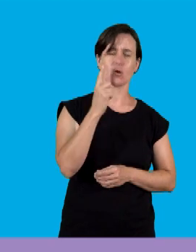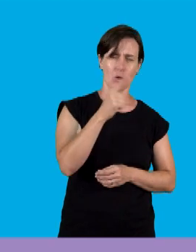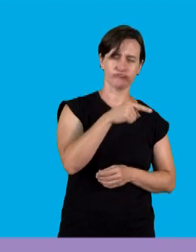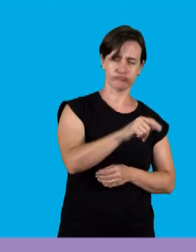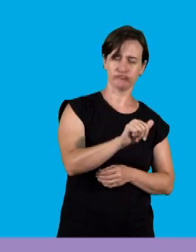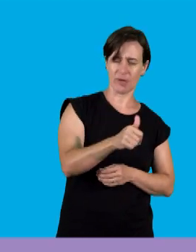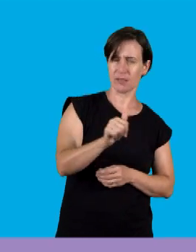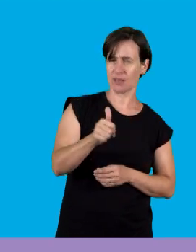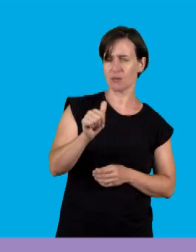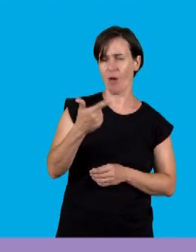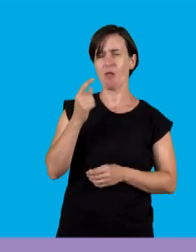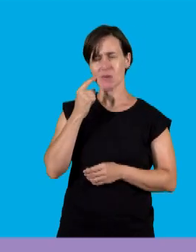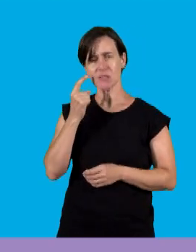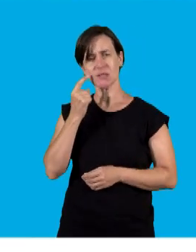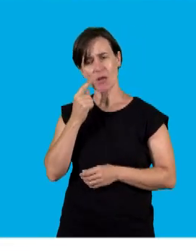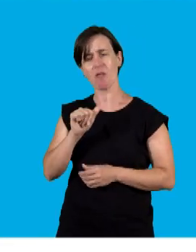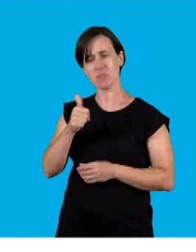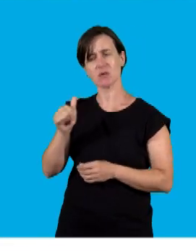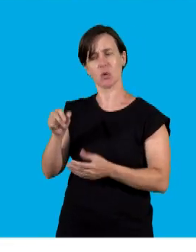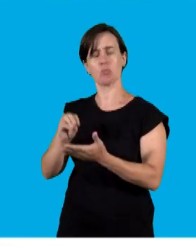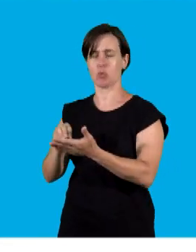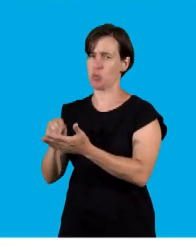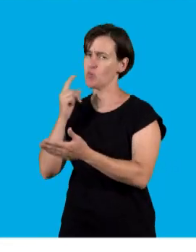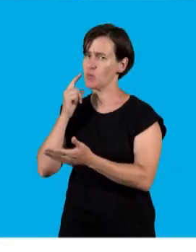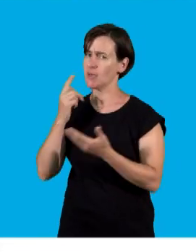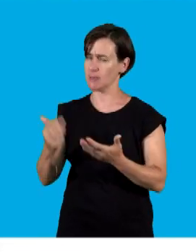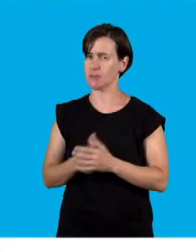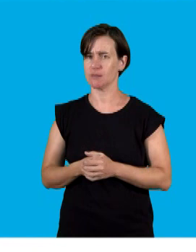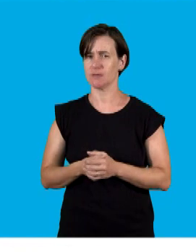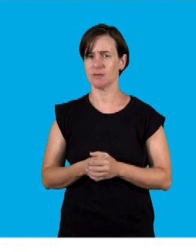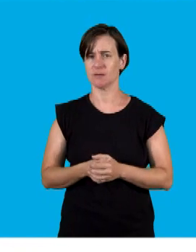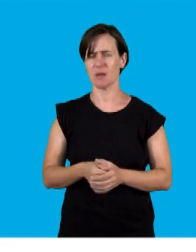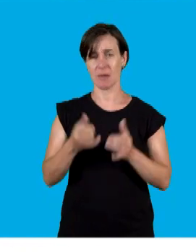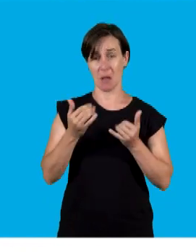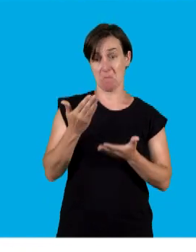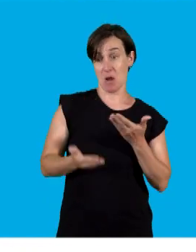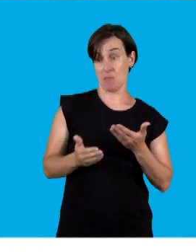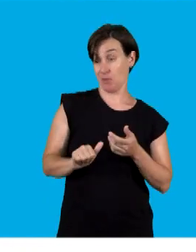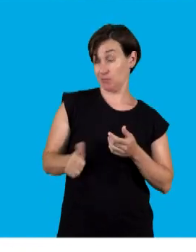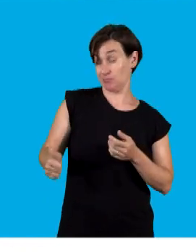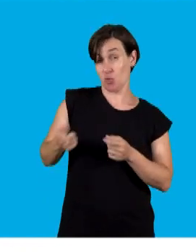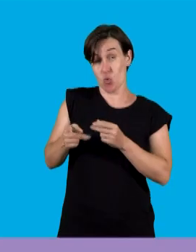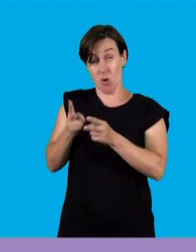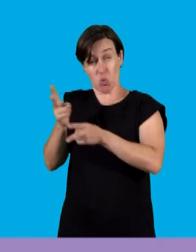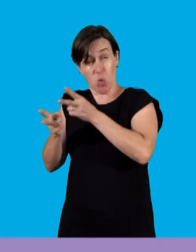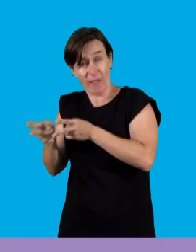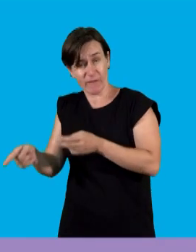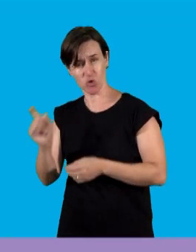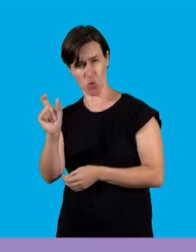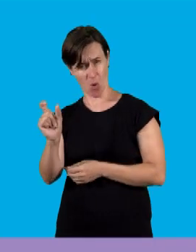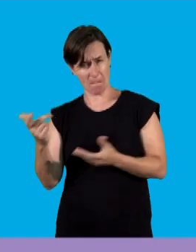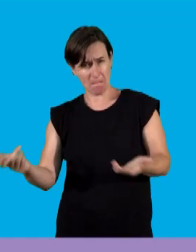in the second term, and it was quite easy to find the next term as well. But what about the 12th term?